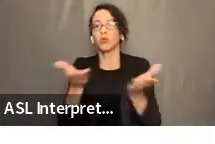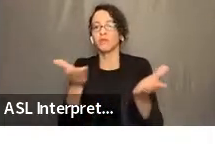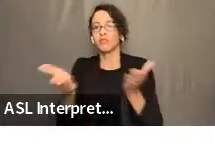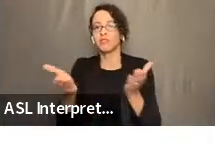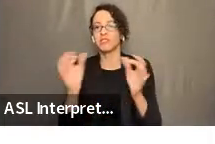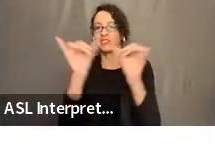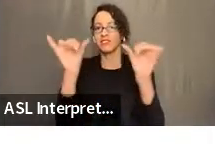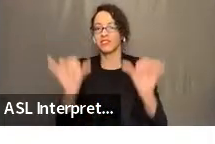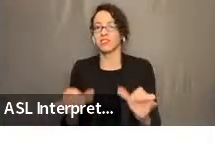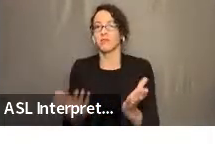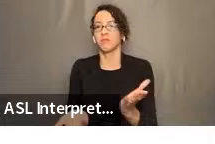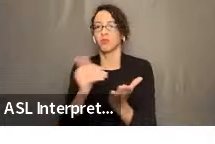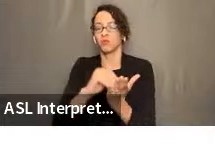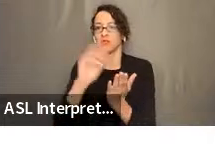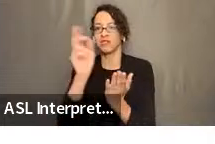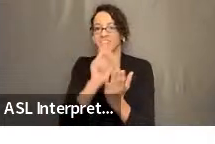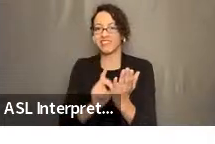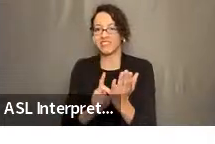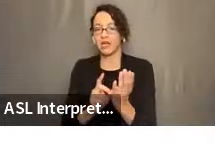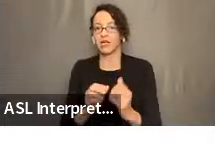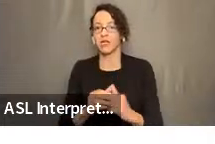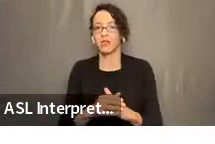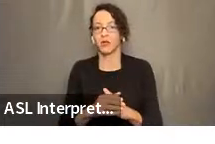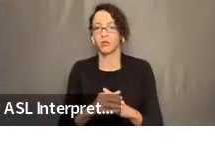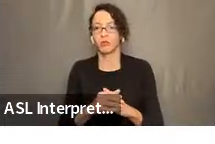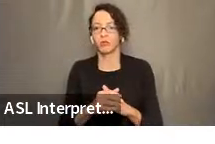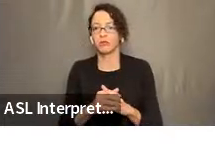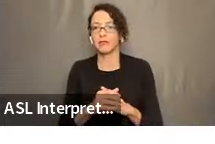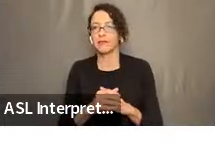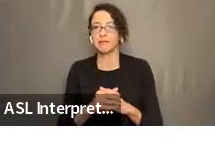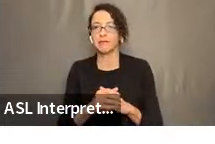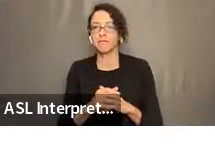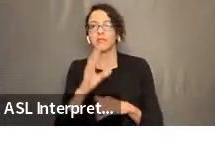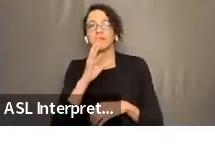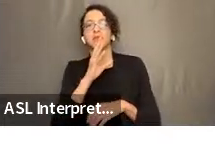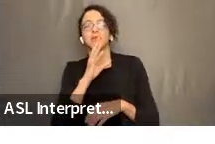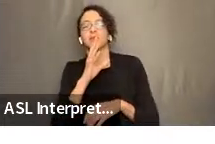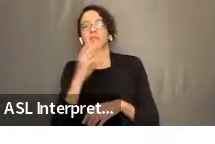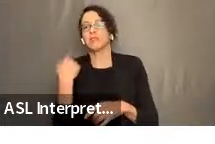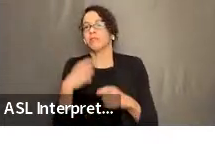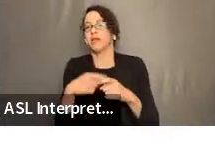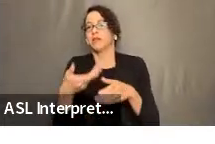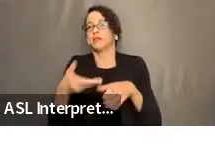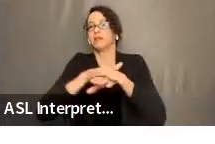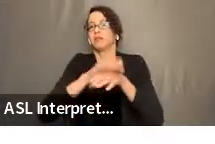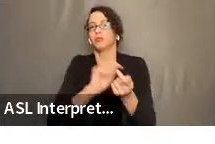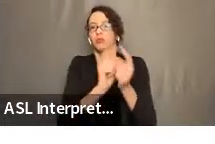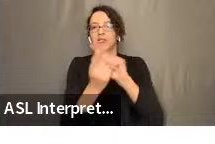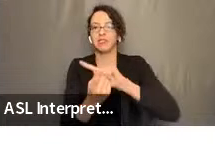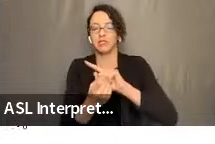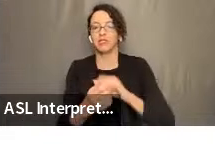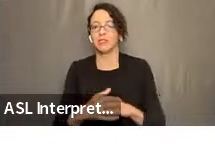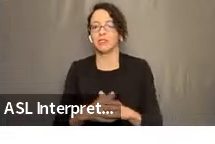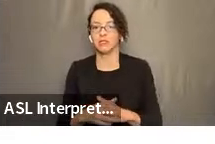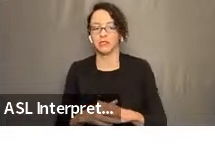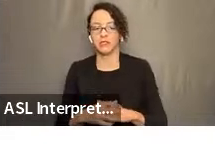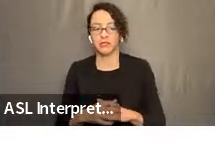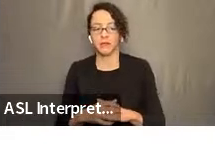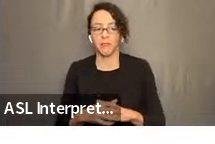System bienvenidos a todos Redesign. por el sistema el rediseño del condado de